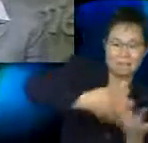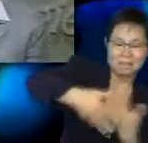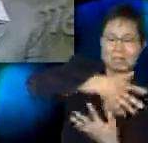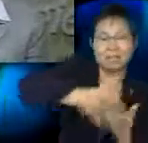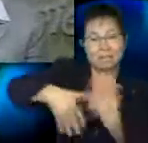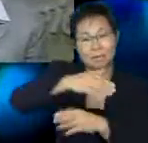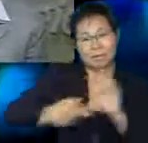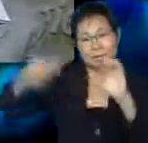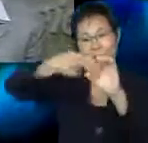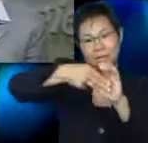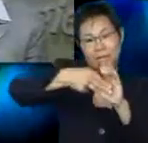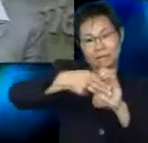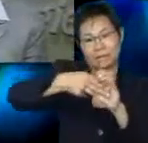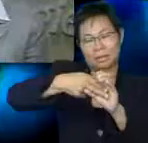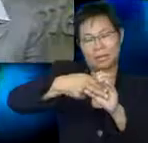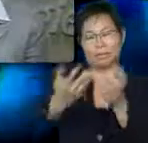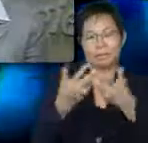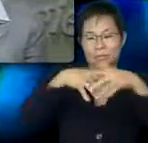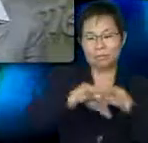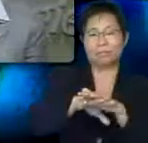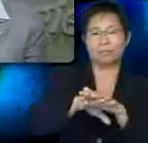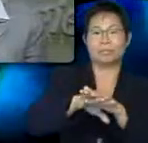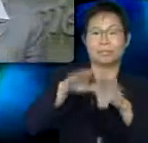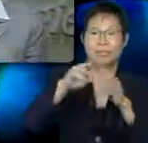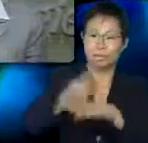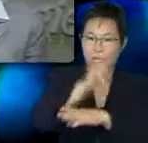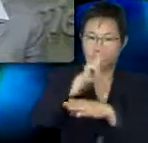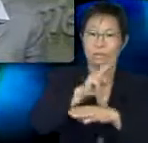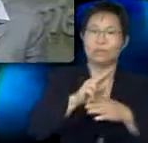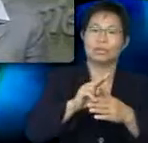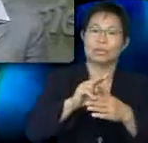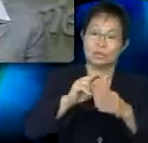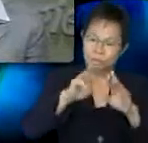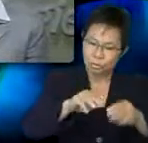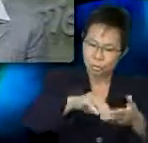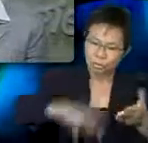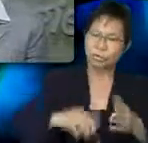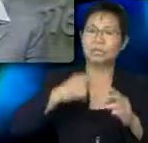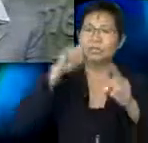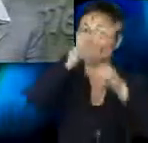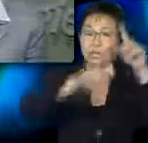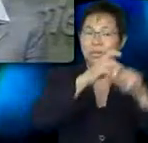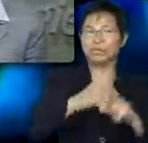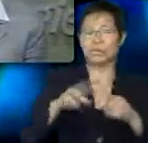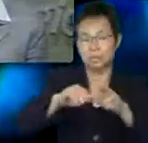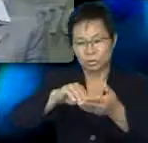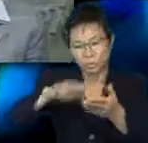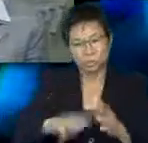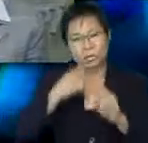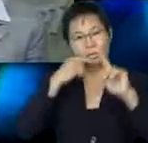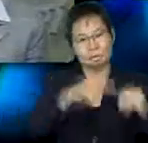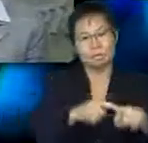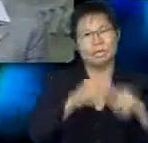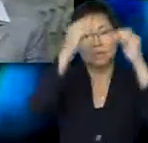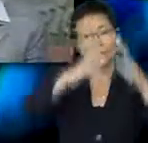be seen in the use of student-generated question as well as student responses to teacher-generated